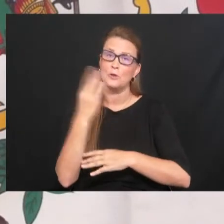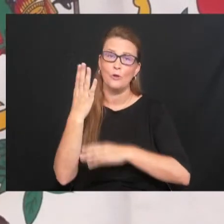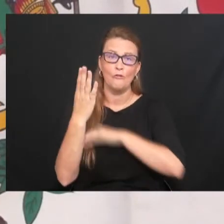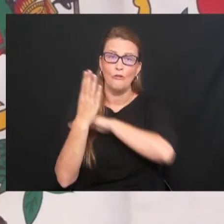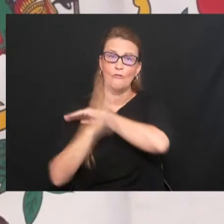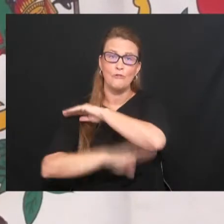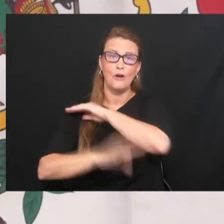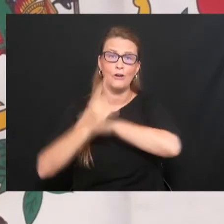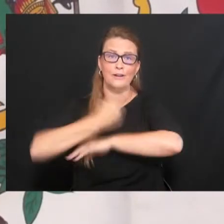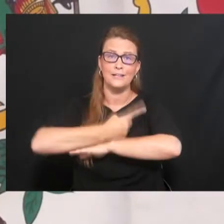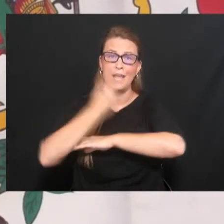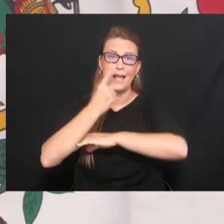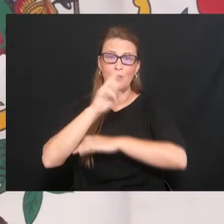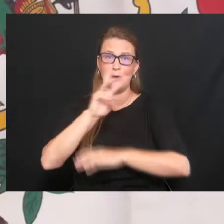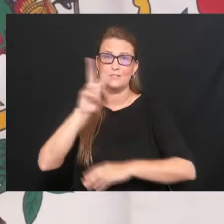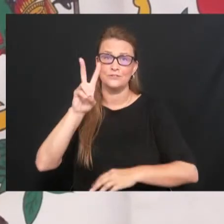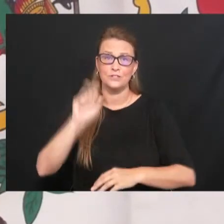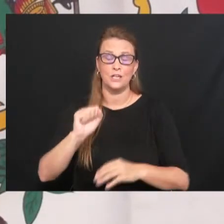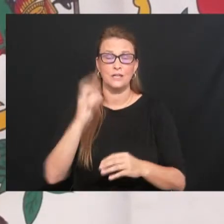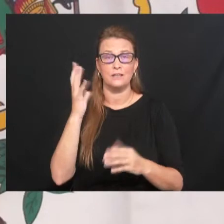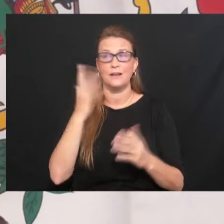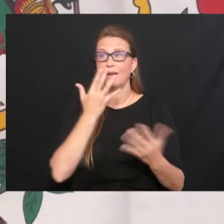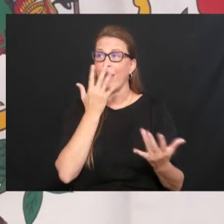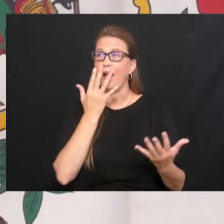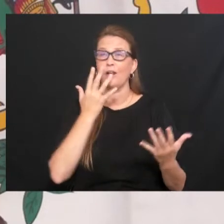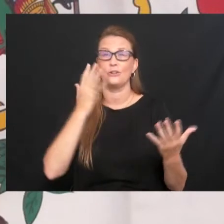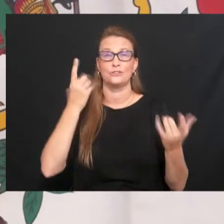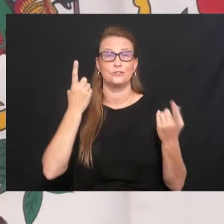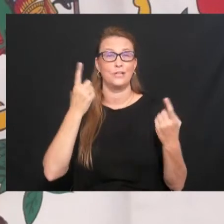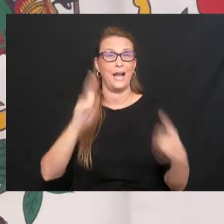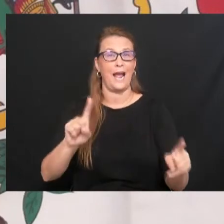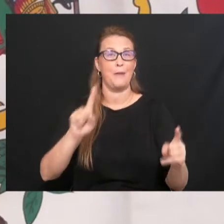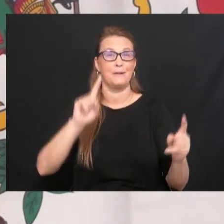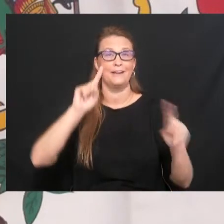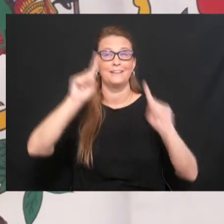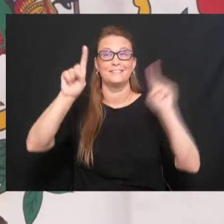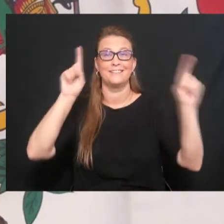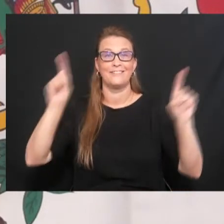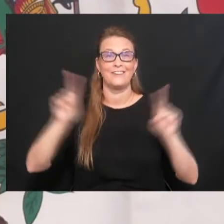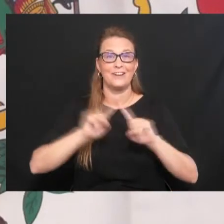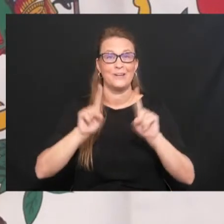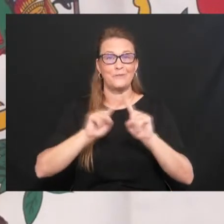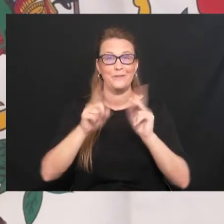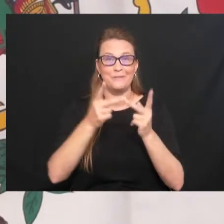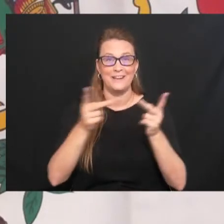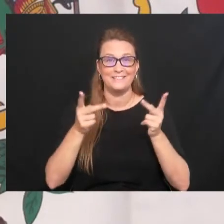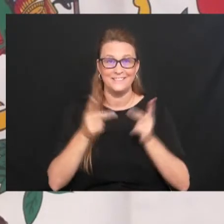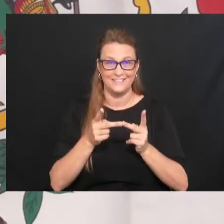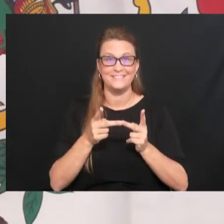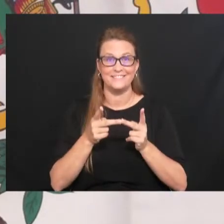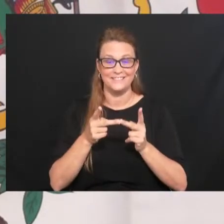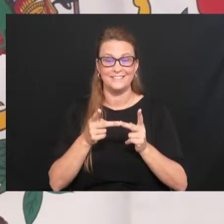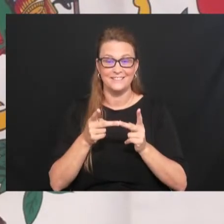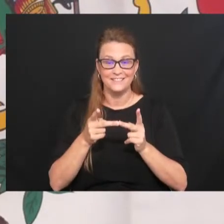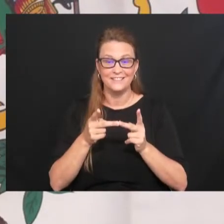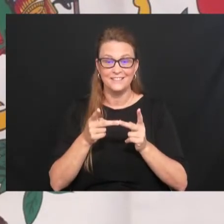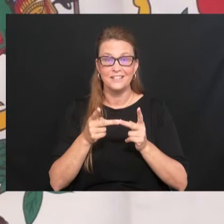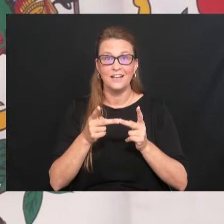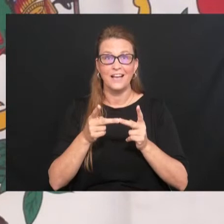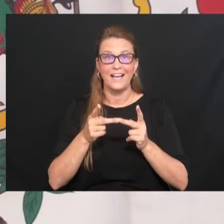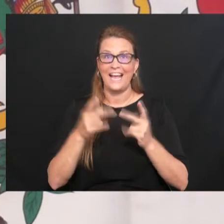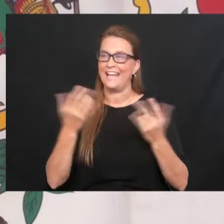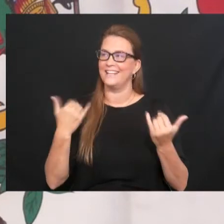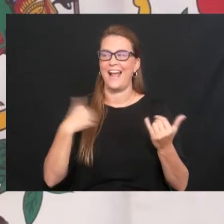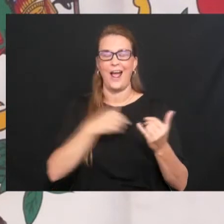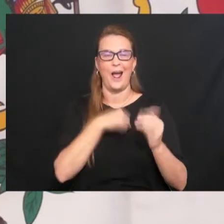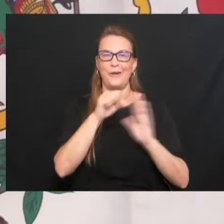West Virginia. The colors are just starting to happen in a lot of different places, and our state's showing off